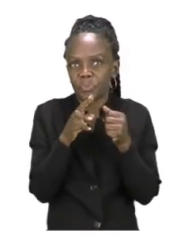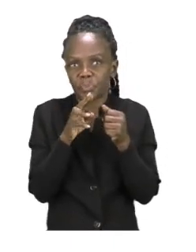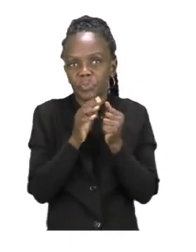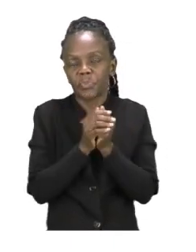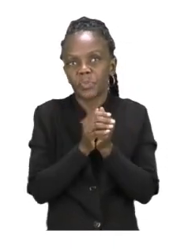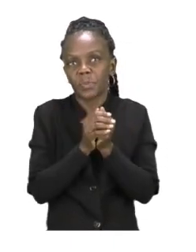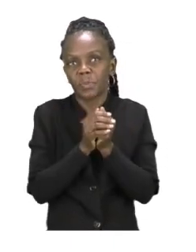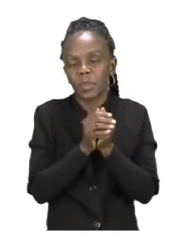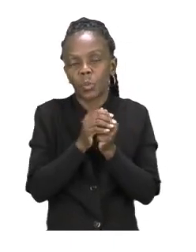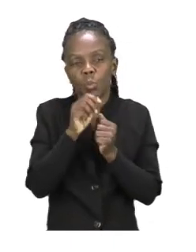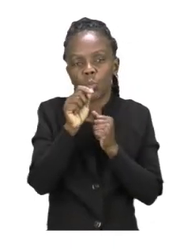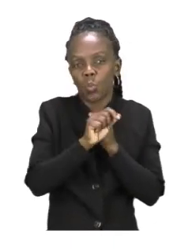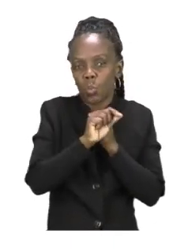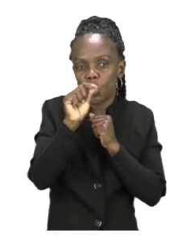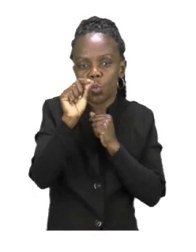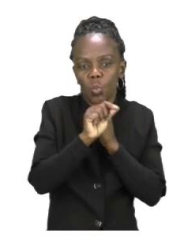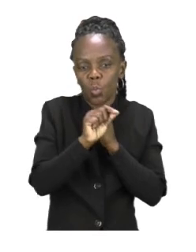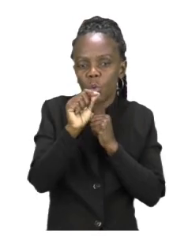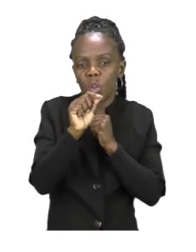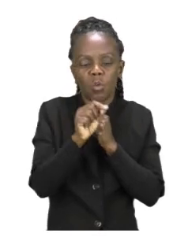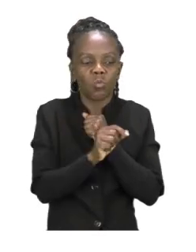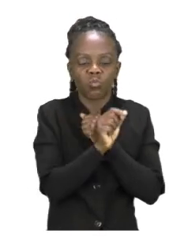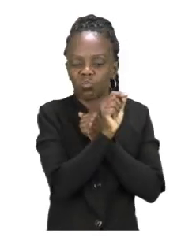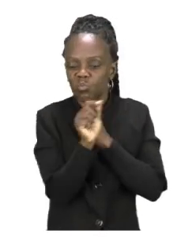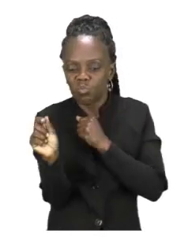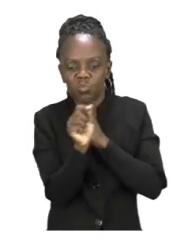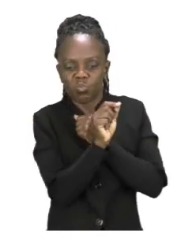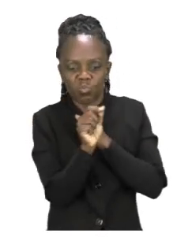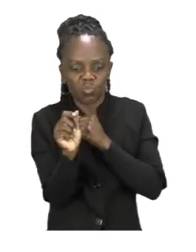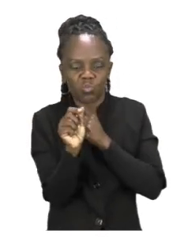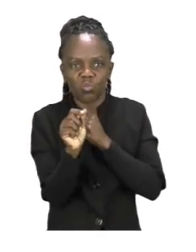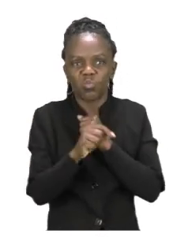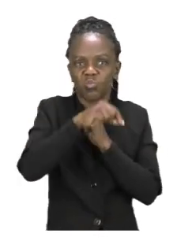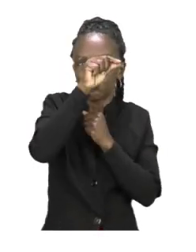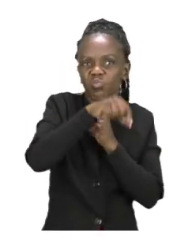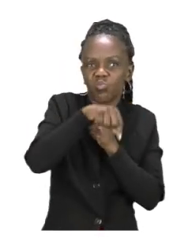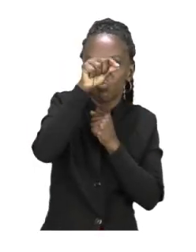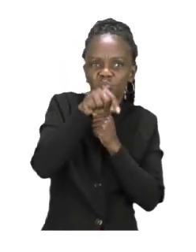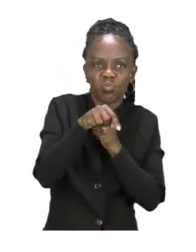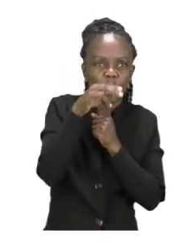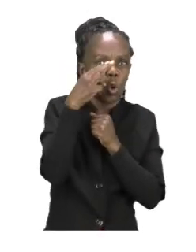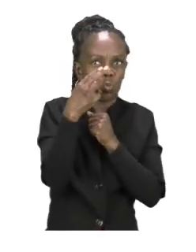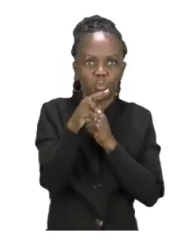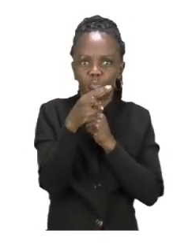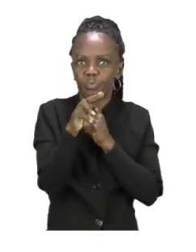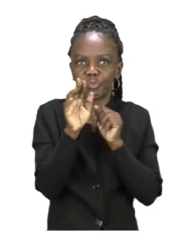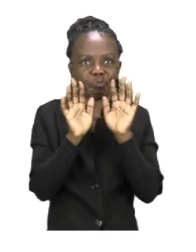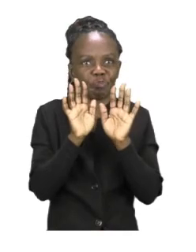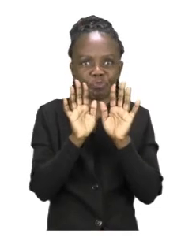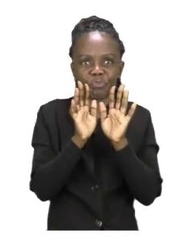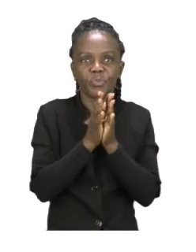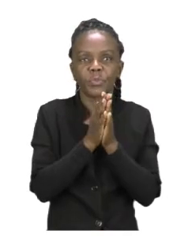in one direction, either up and down or side